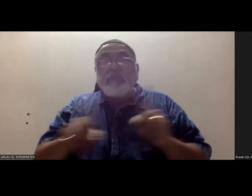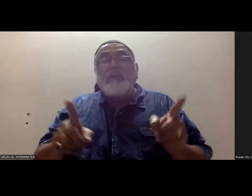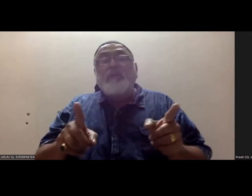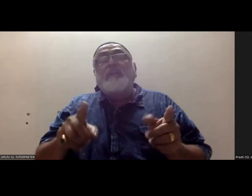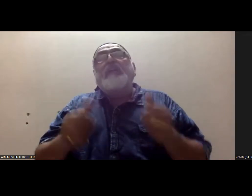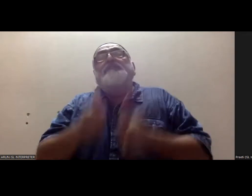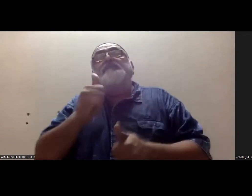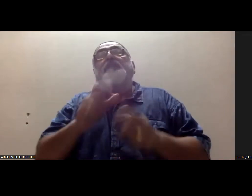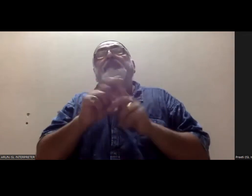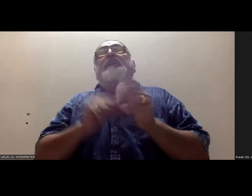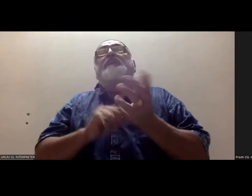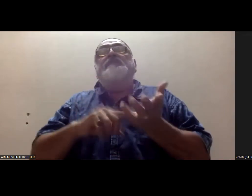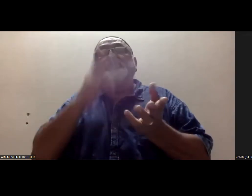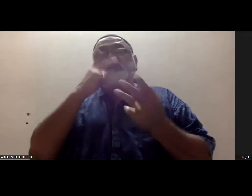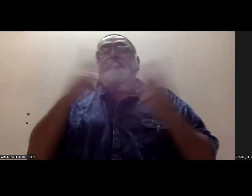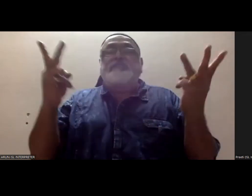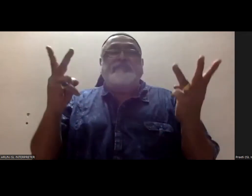cases, Shubham and Lavansh.